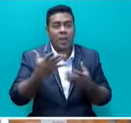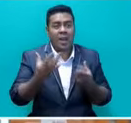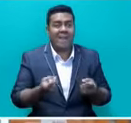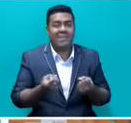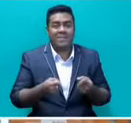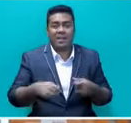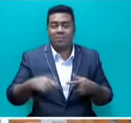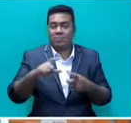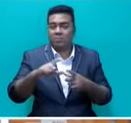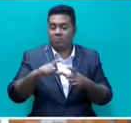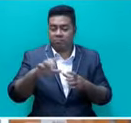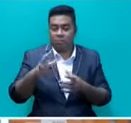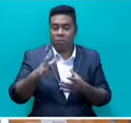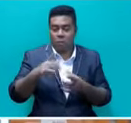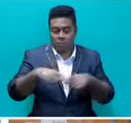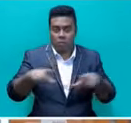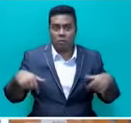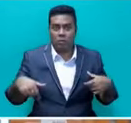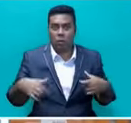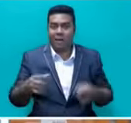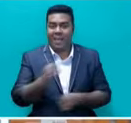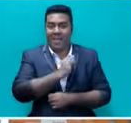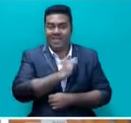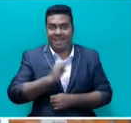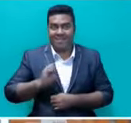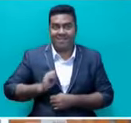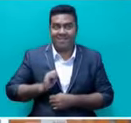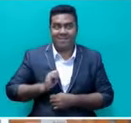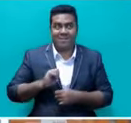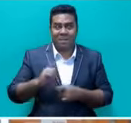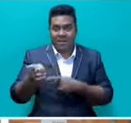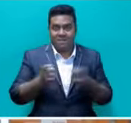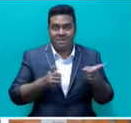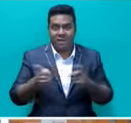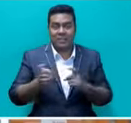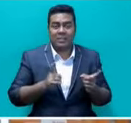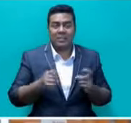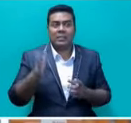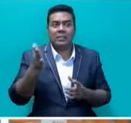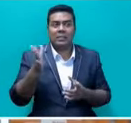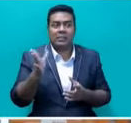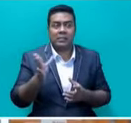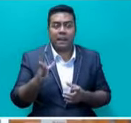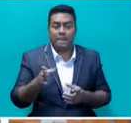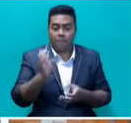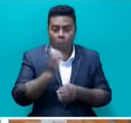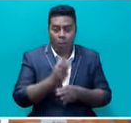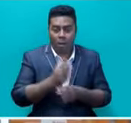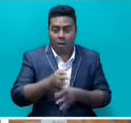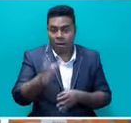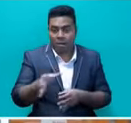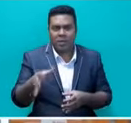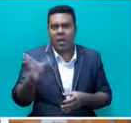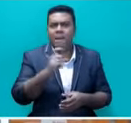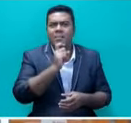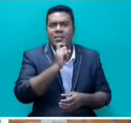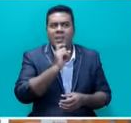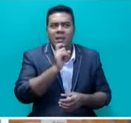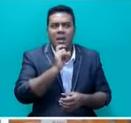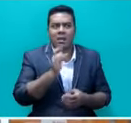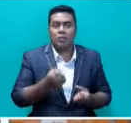case about some executives inviting people to come and have their employees dinners, sending them